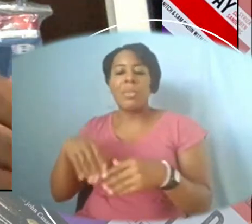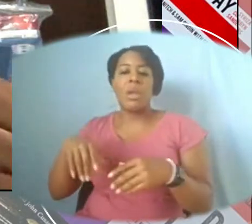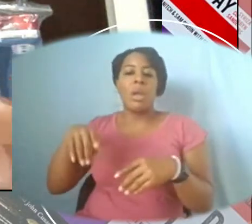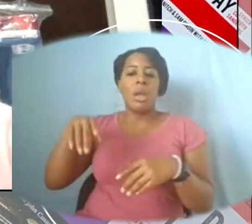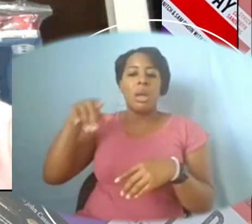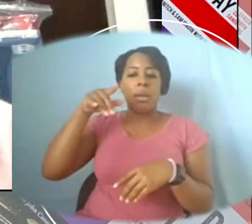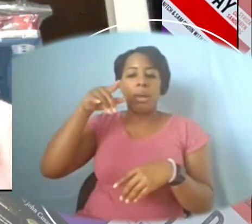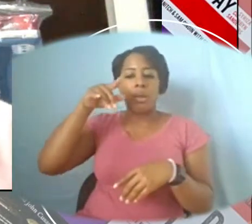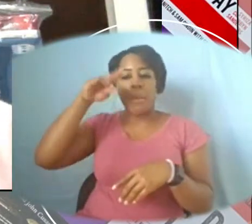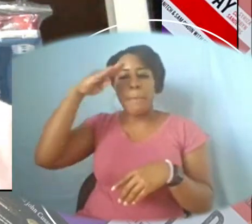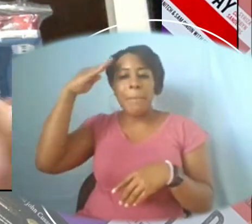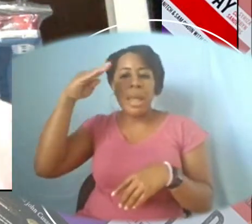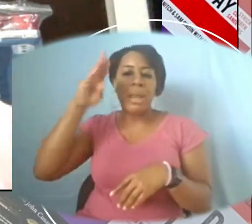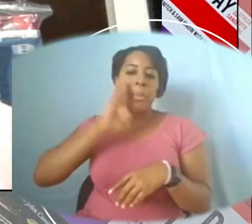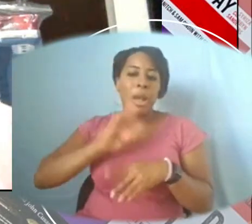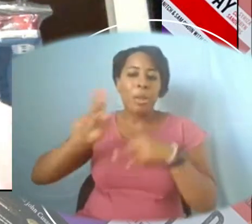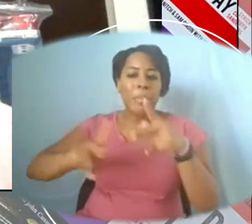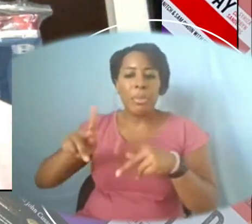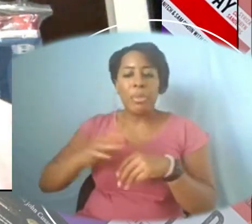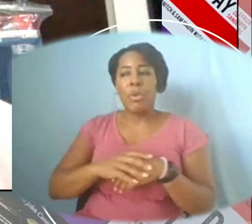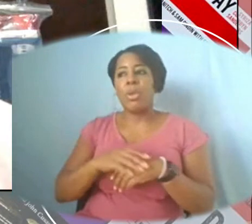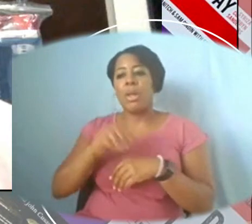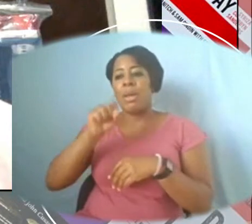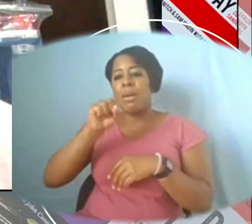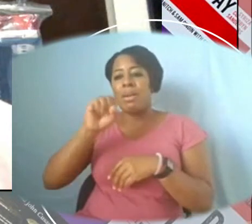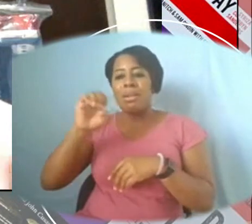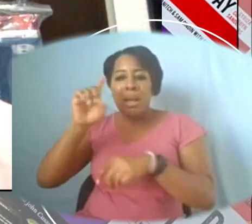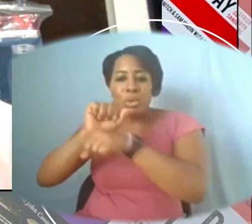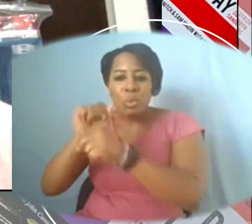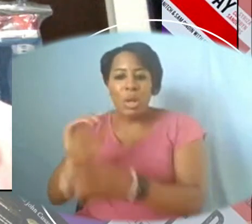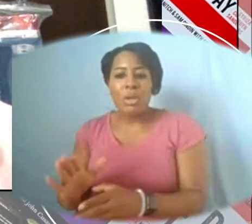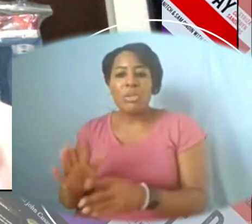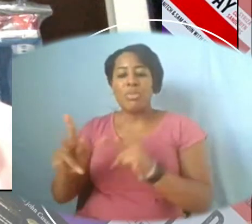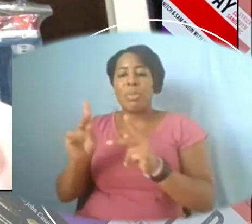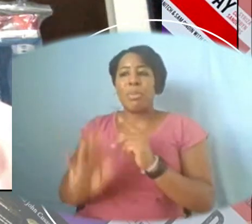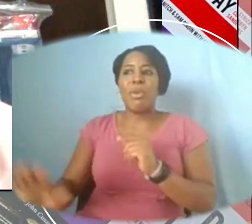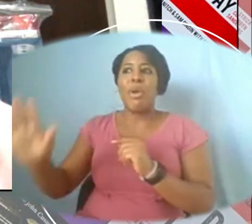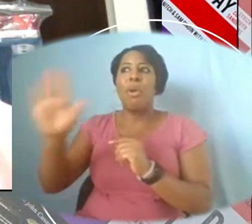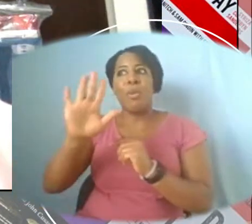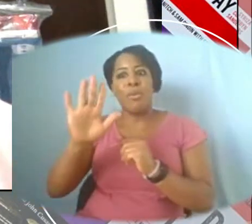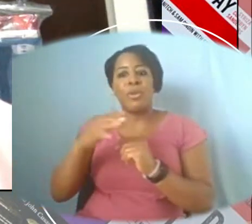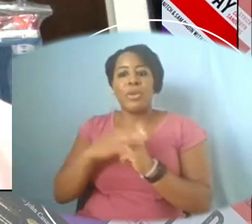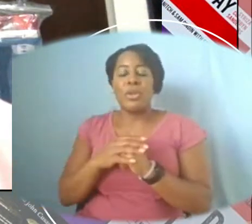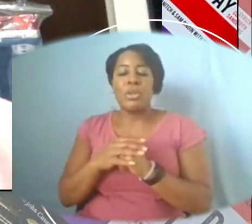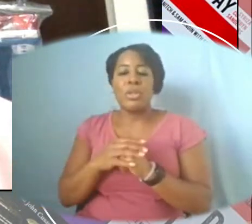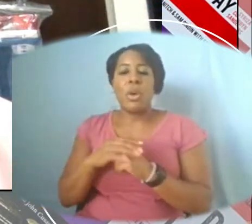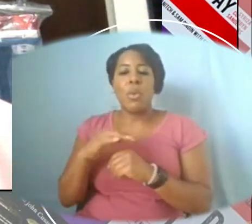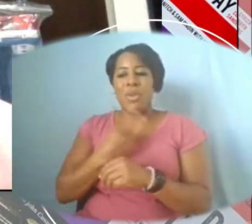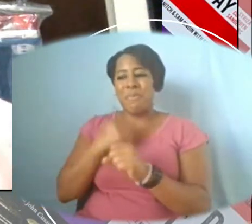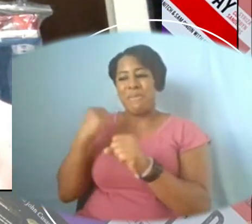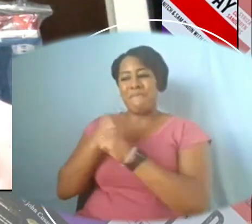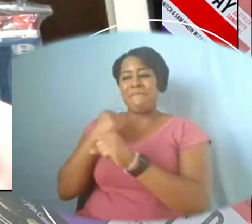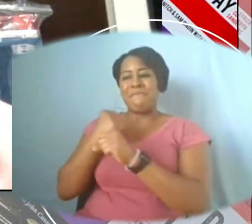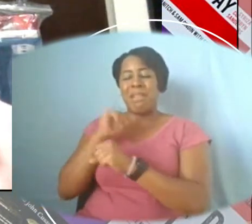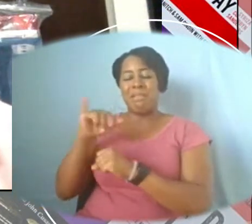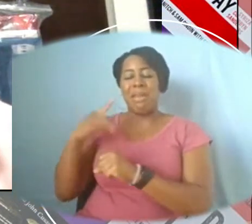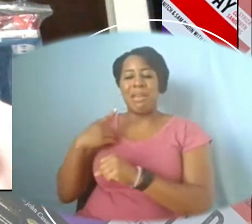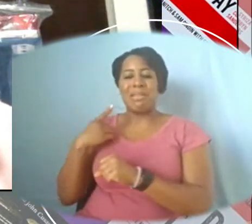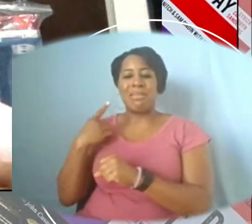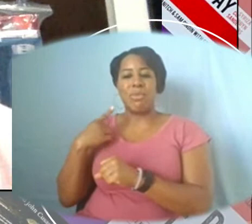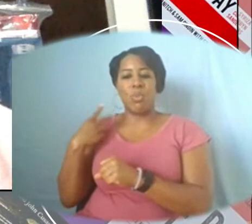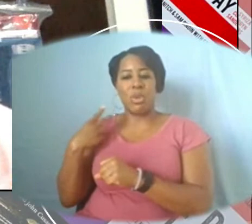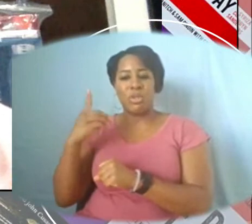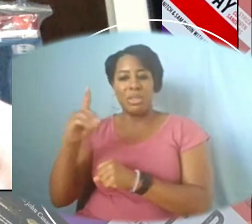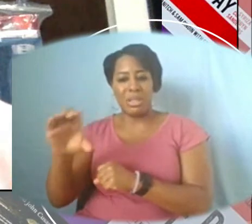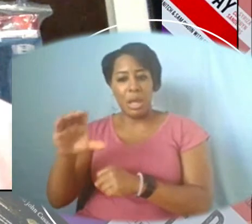these includes folks from across the spectrum. And that's what we've been fighting against in DC. And a part of that work has also